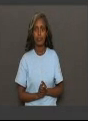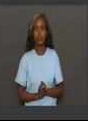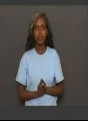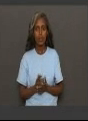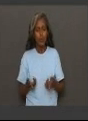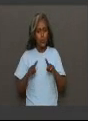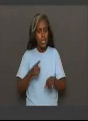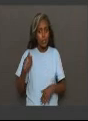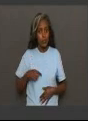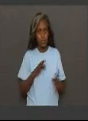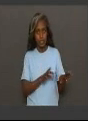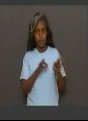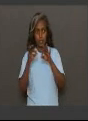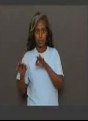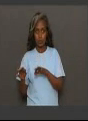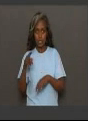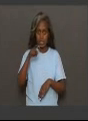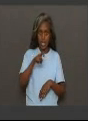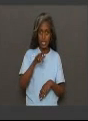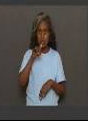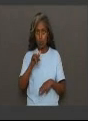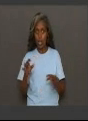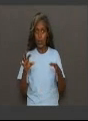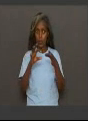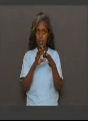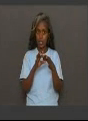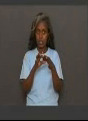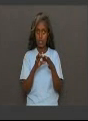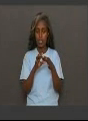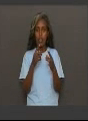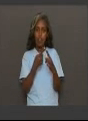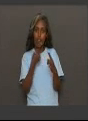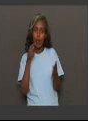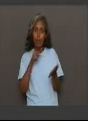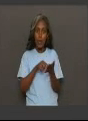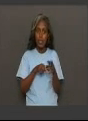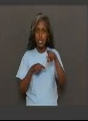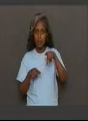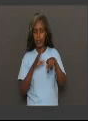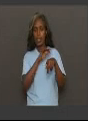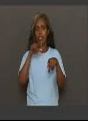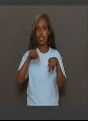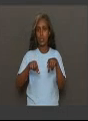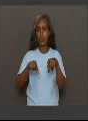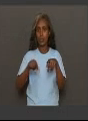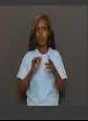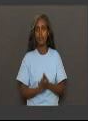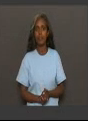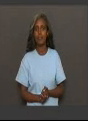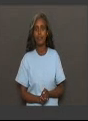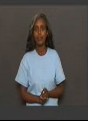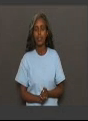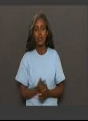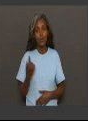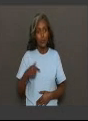When we substitute the xy coordinates from points P and Q,